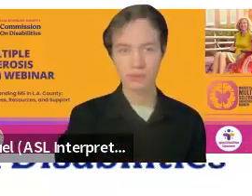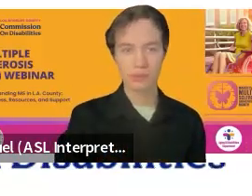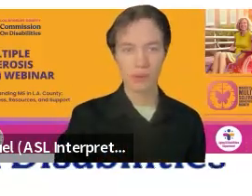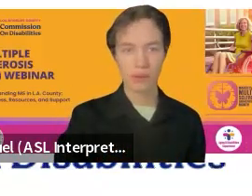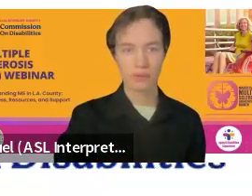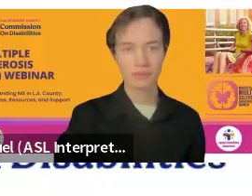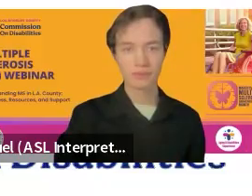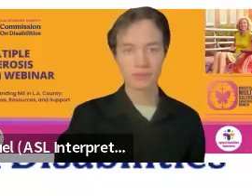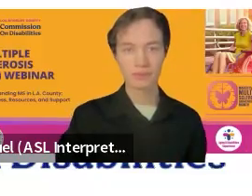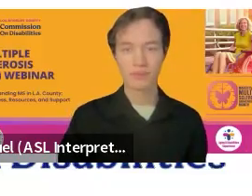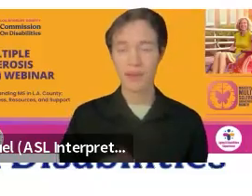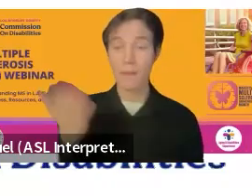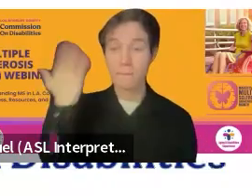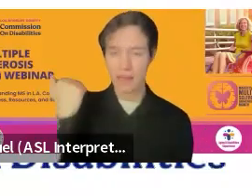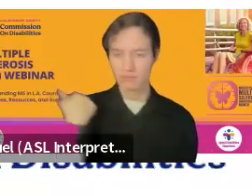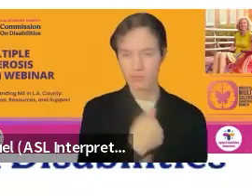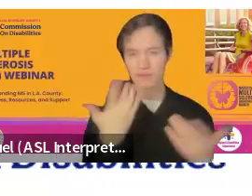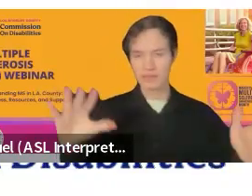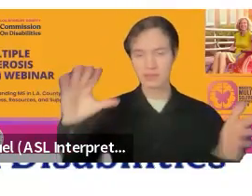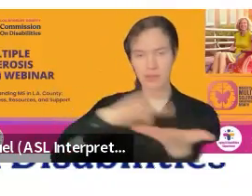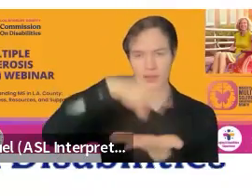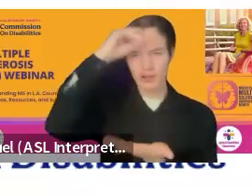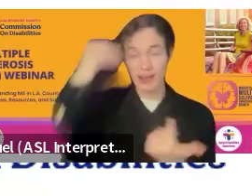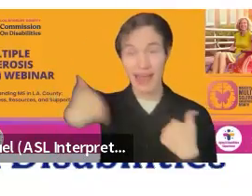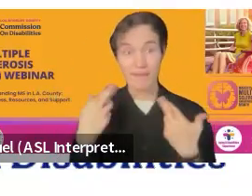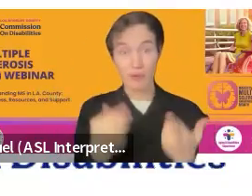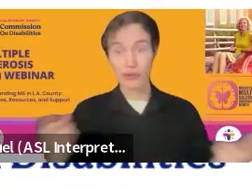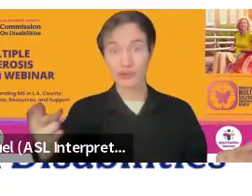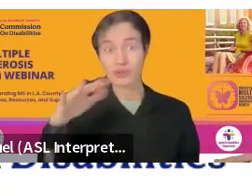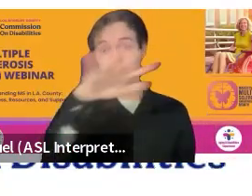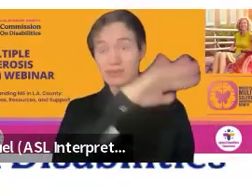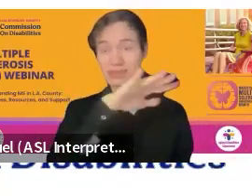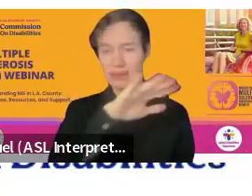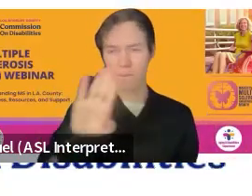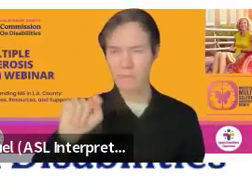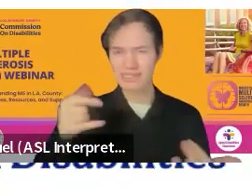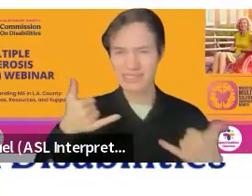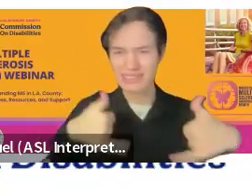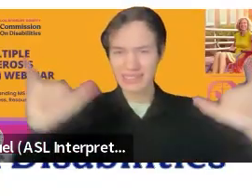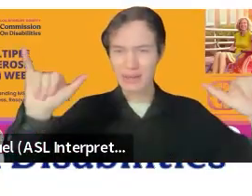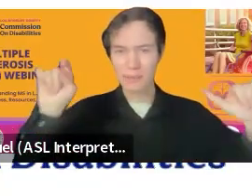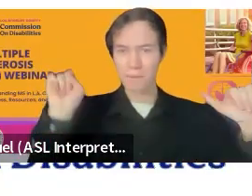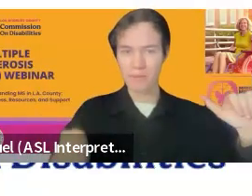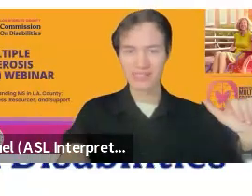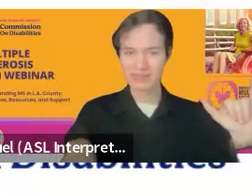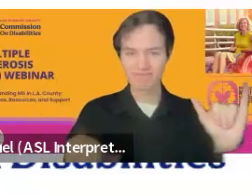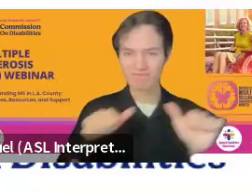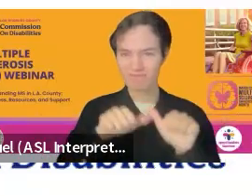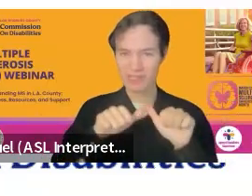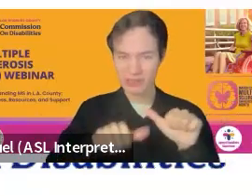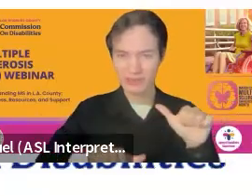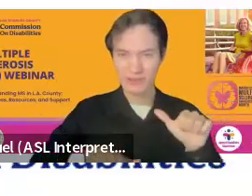As we learned, there are resources out there, but there's a lot more to be found. Community